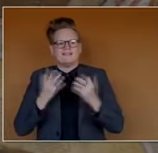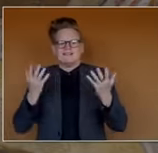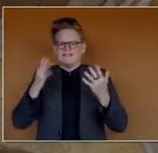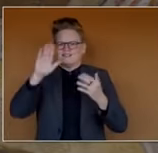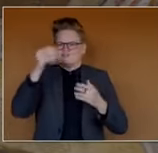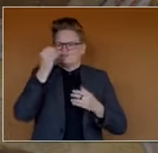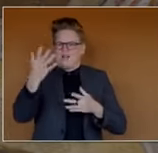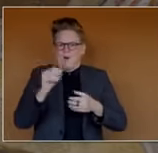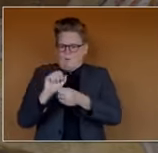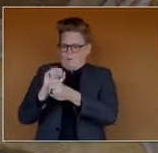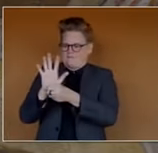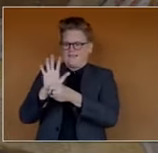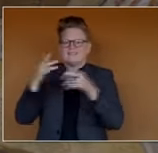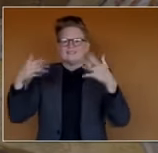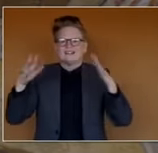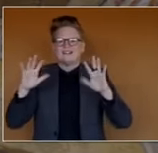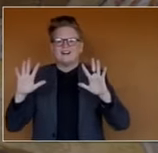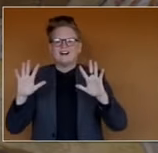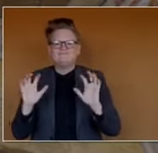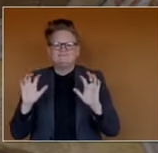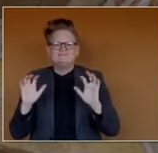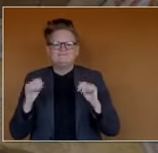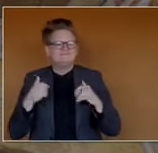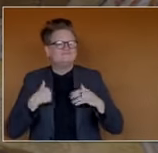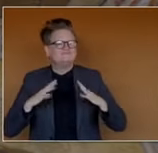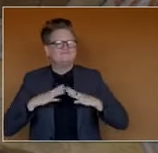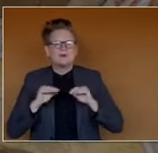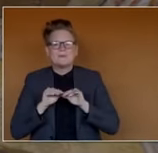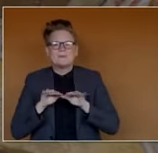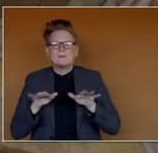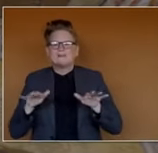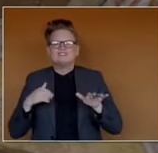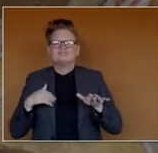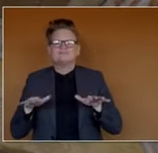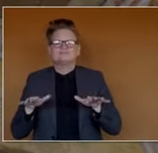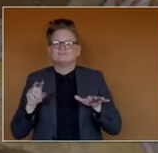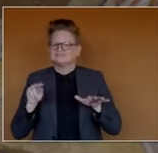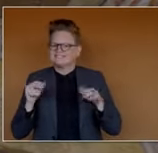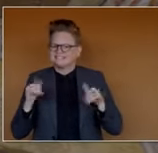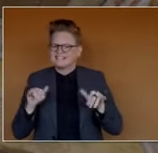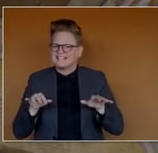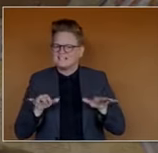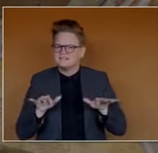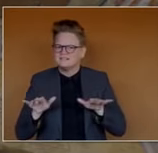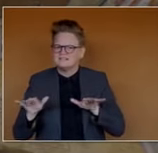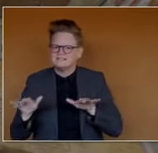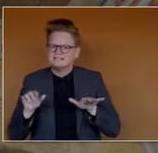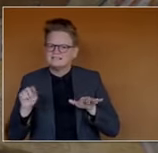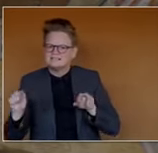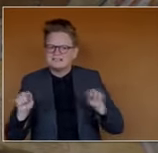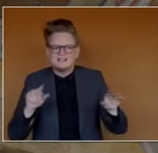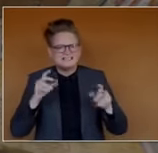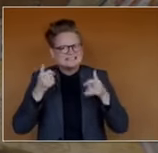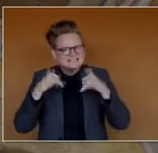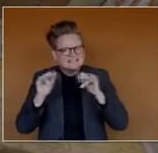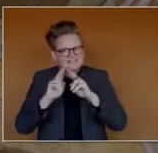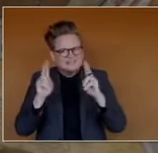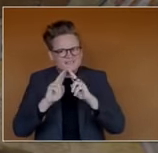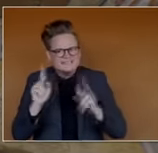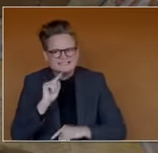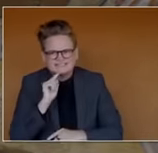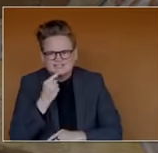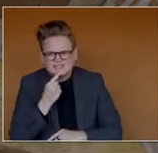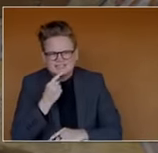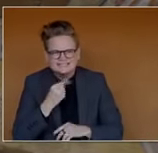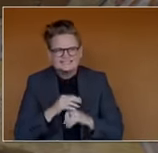as deadly as it's ever been. And we are mindful that the mutations are as challenging